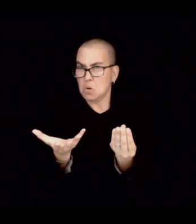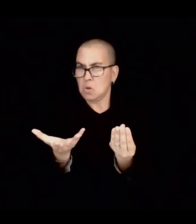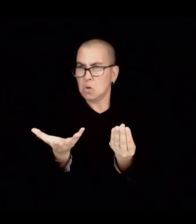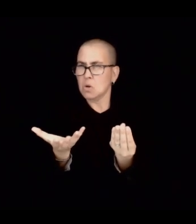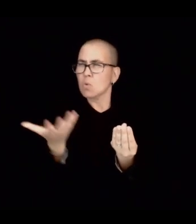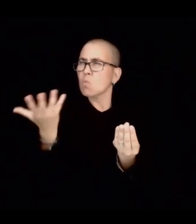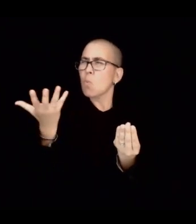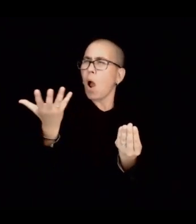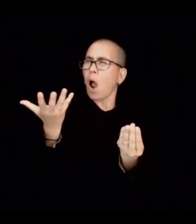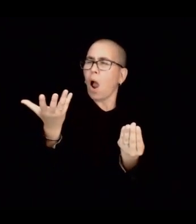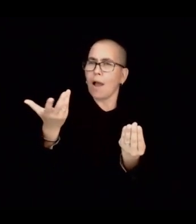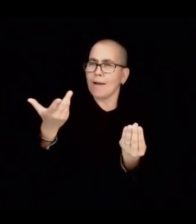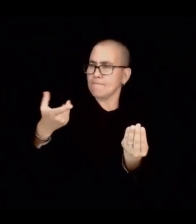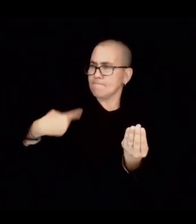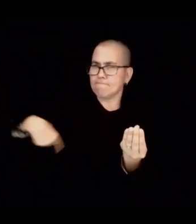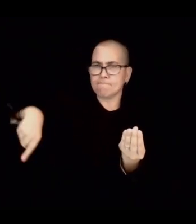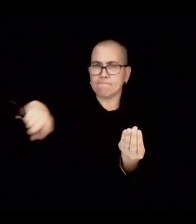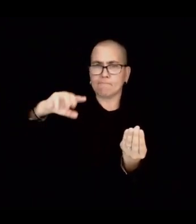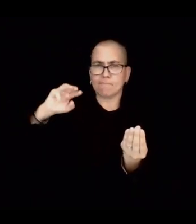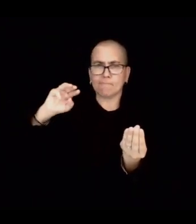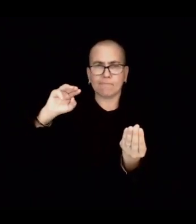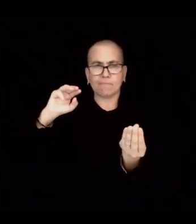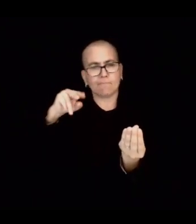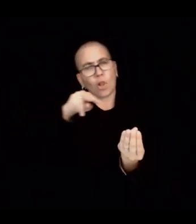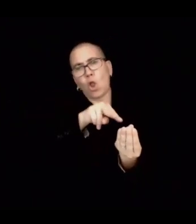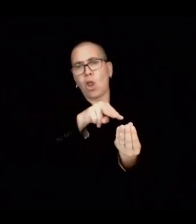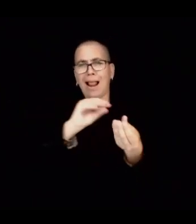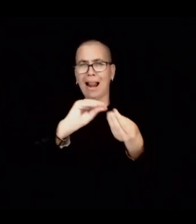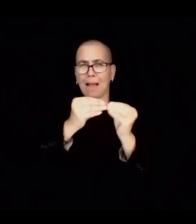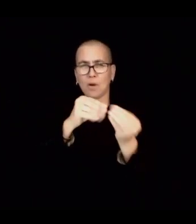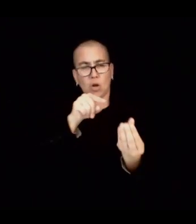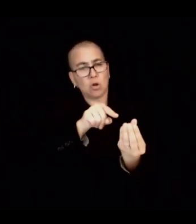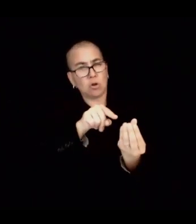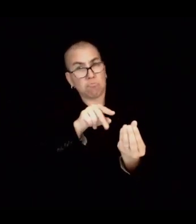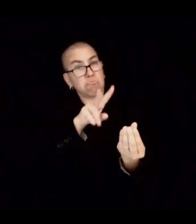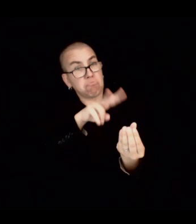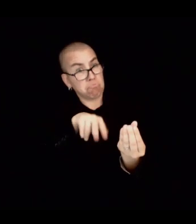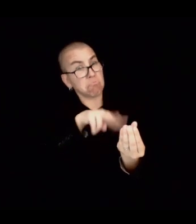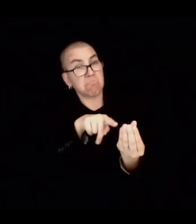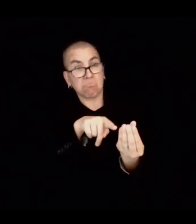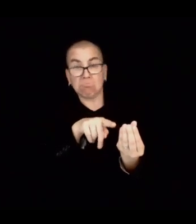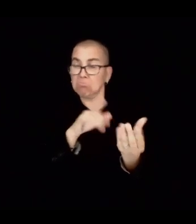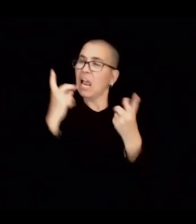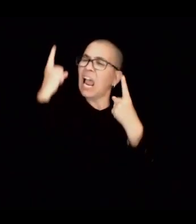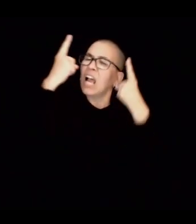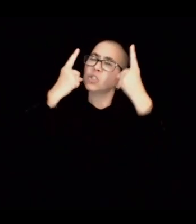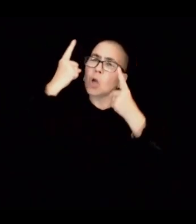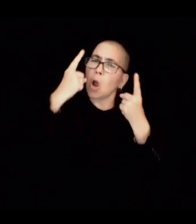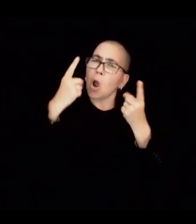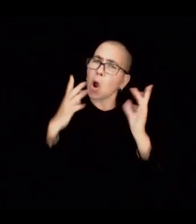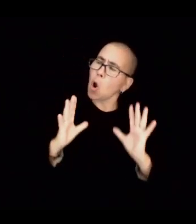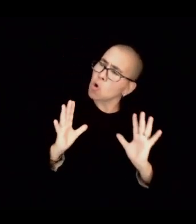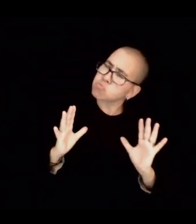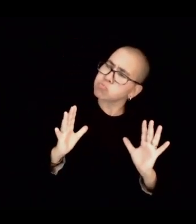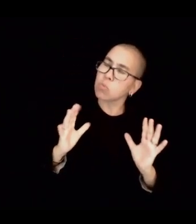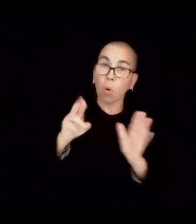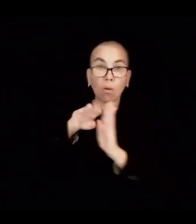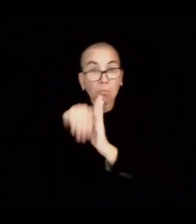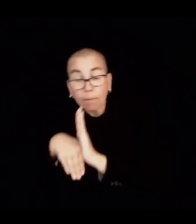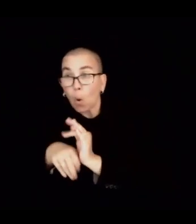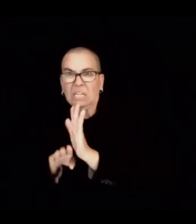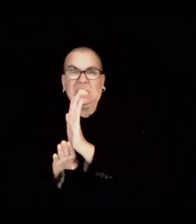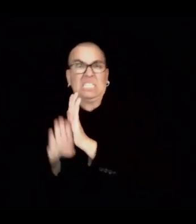any significant or insignificant spike as was widely feared at the time? I think that definitely, what